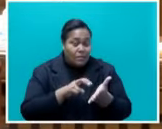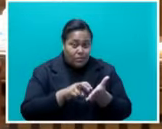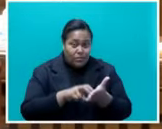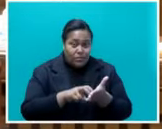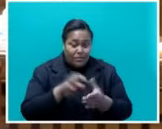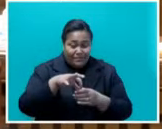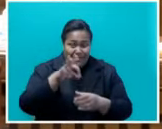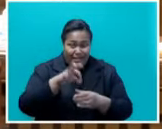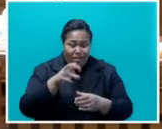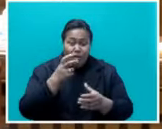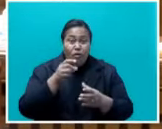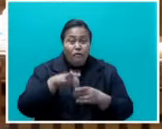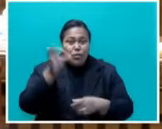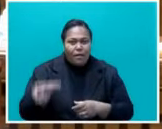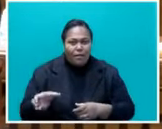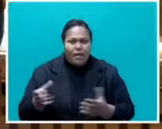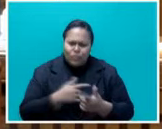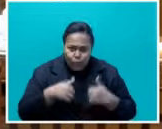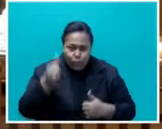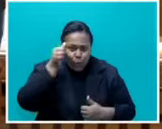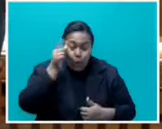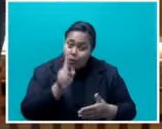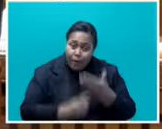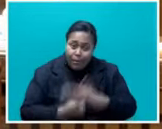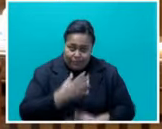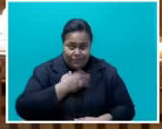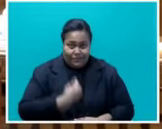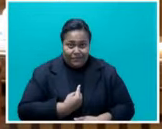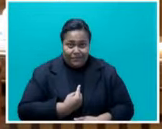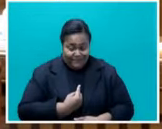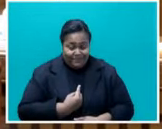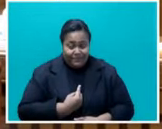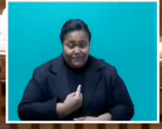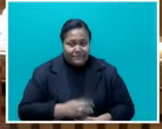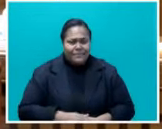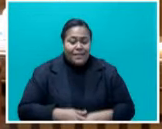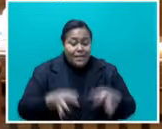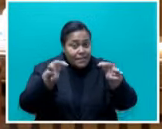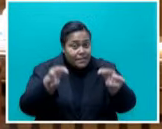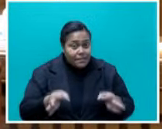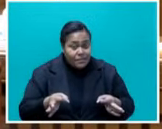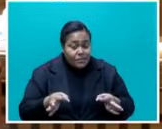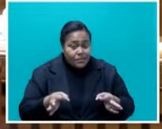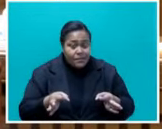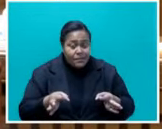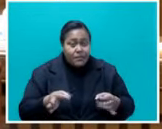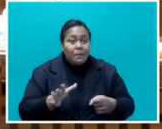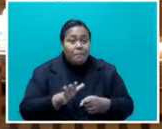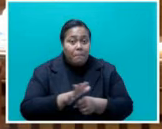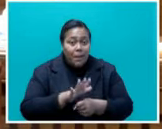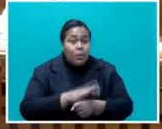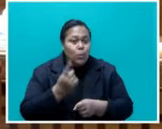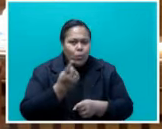voters. We all know what happened. What happened in that case is that the decision was made by the